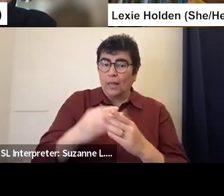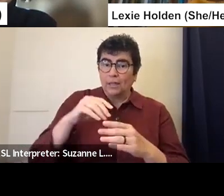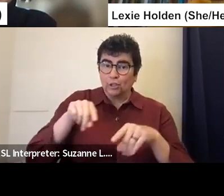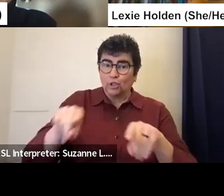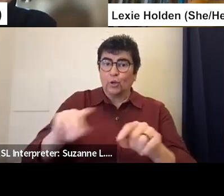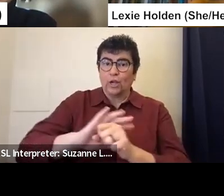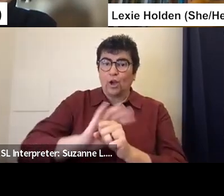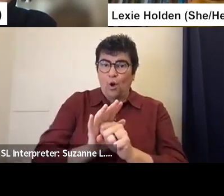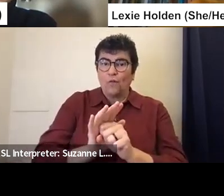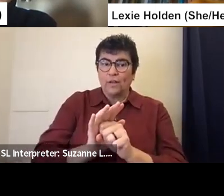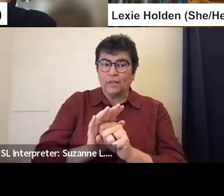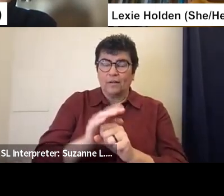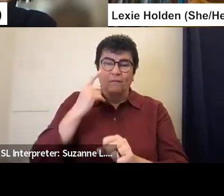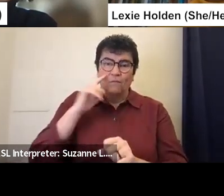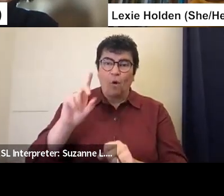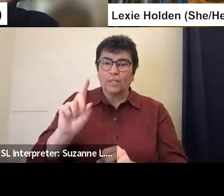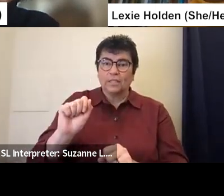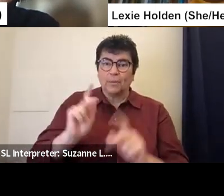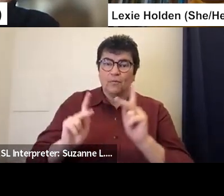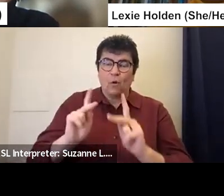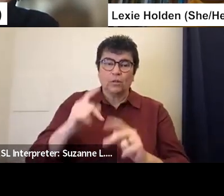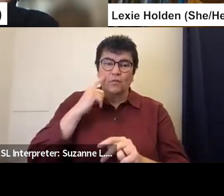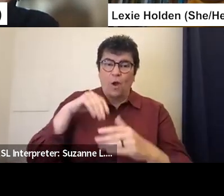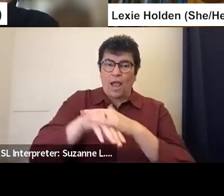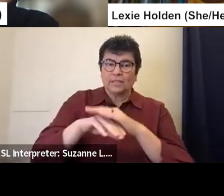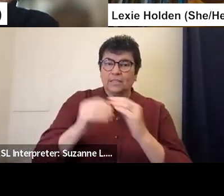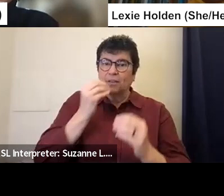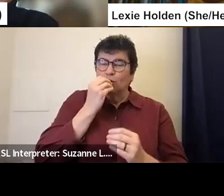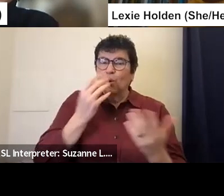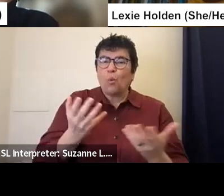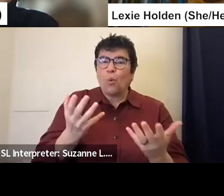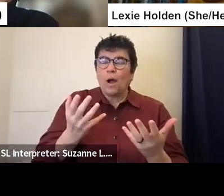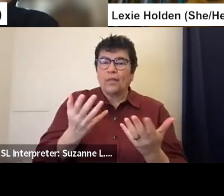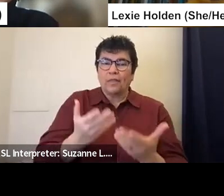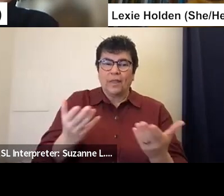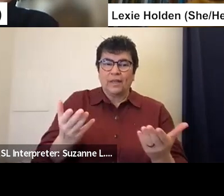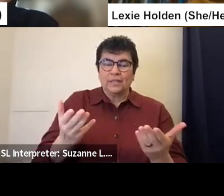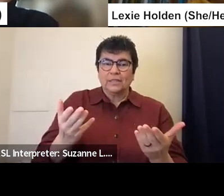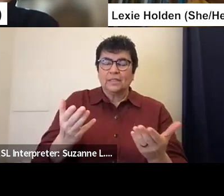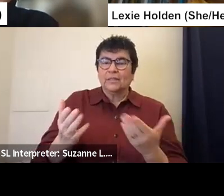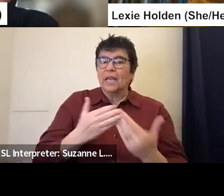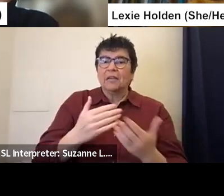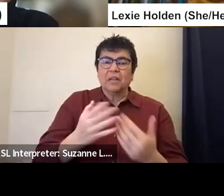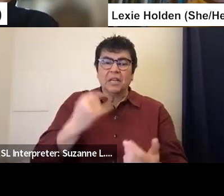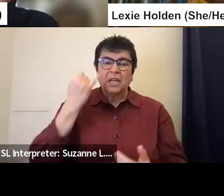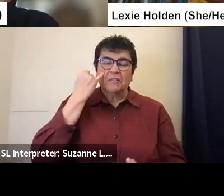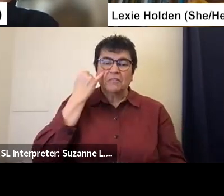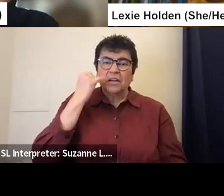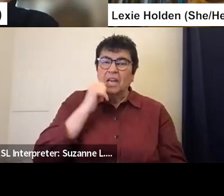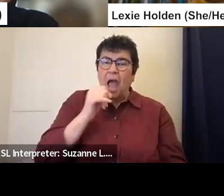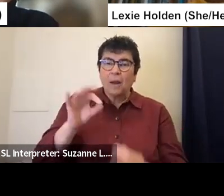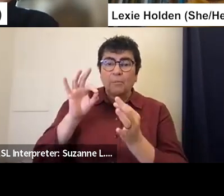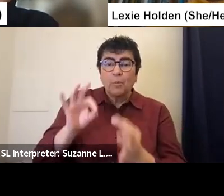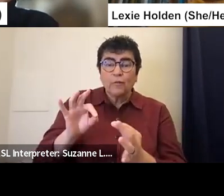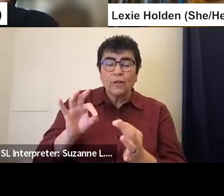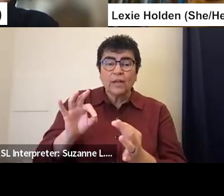COVID for disabled folks in terms of accessing food? What were some of the things, even if they weren't perfect per